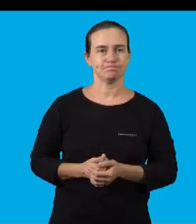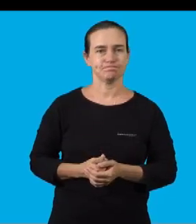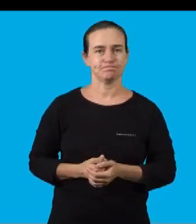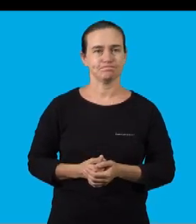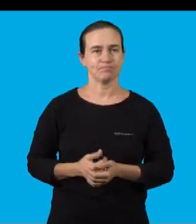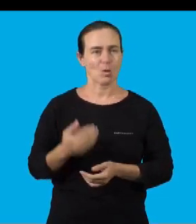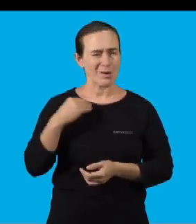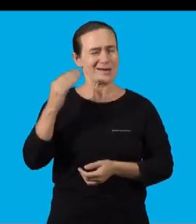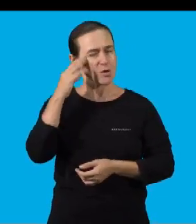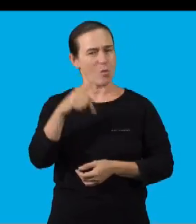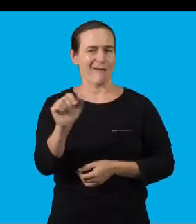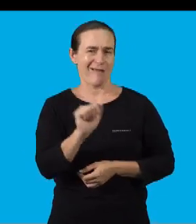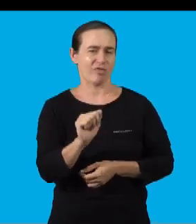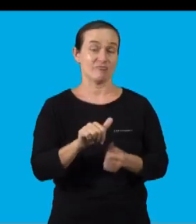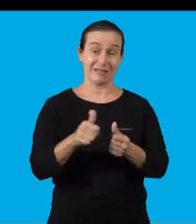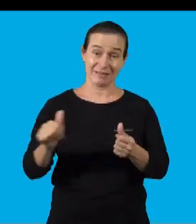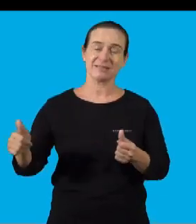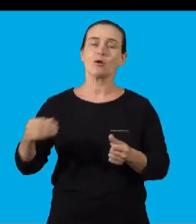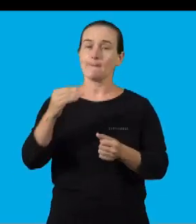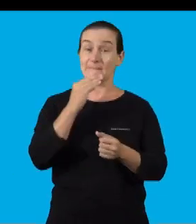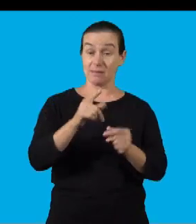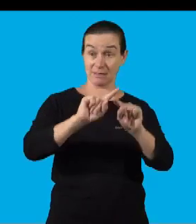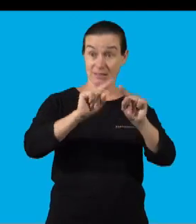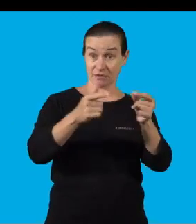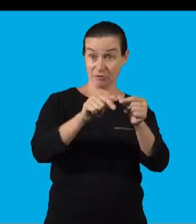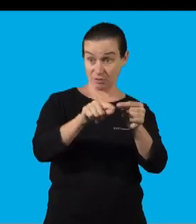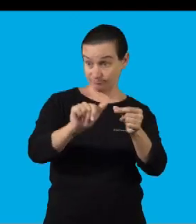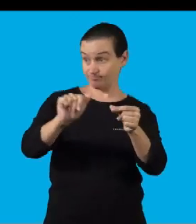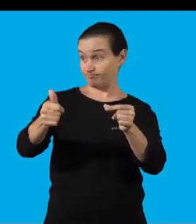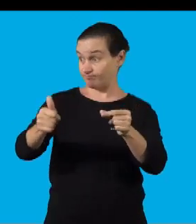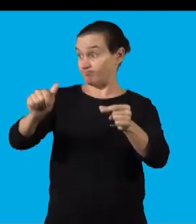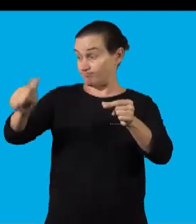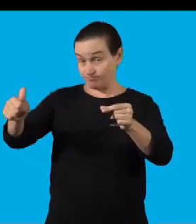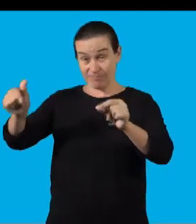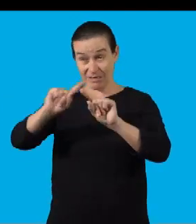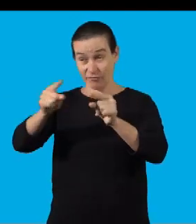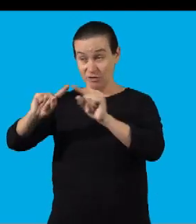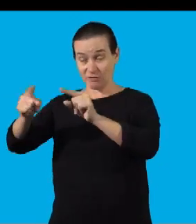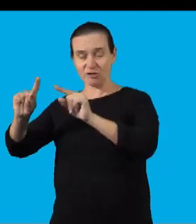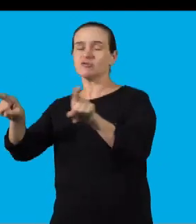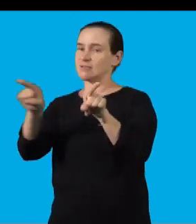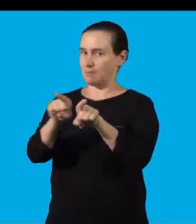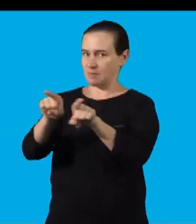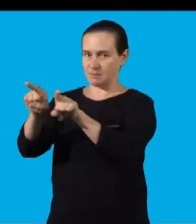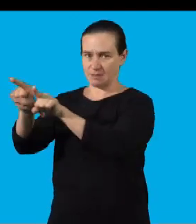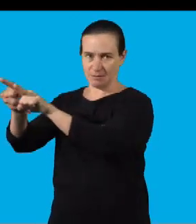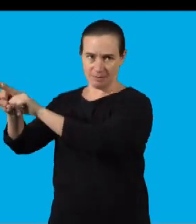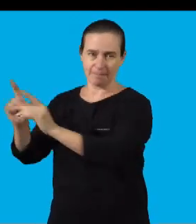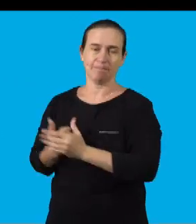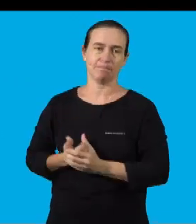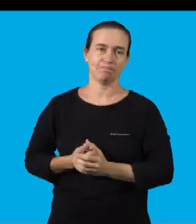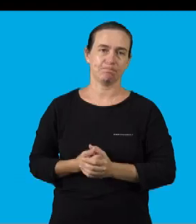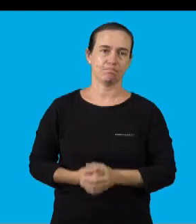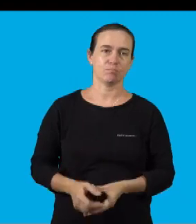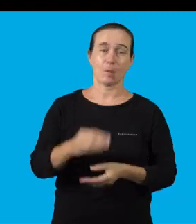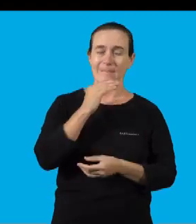We know that it's an arithmetic sequence, meaning that first difference is common. So we are going to take our